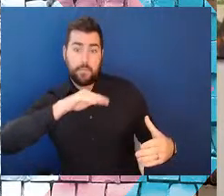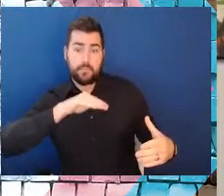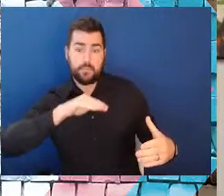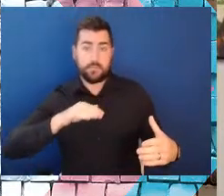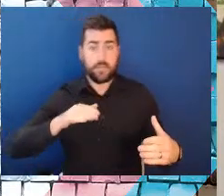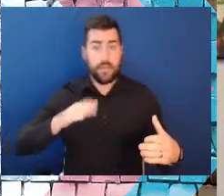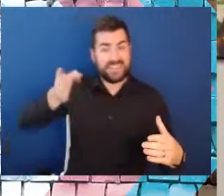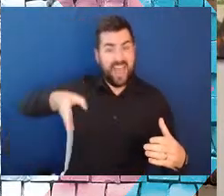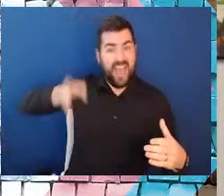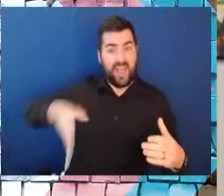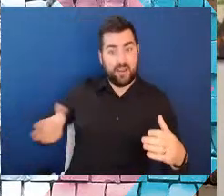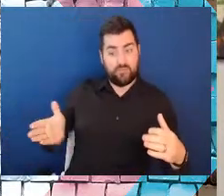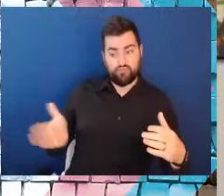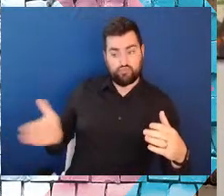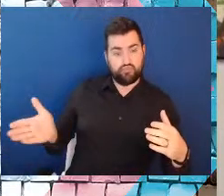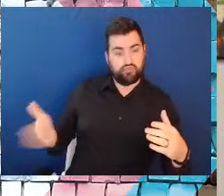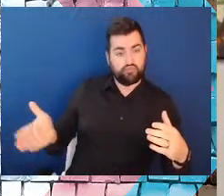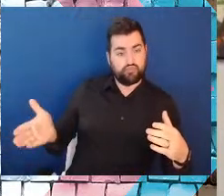Side,